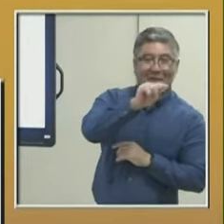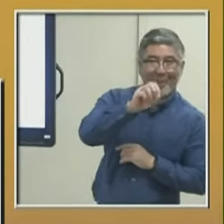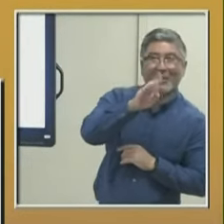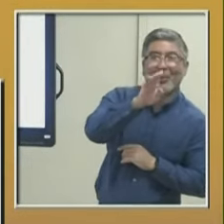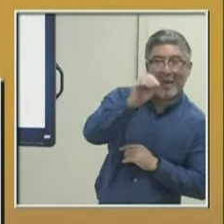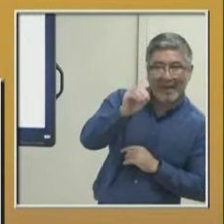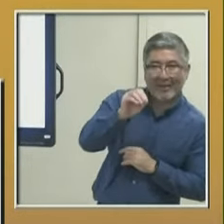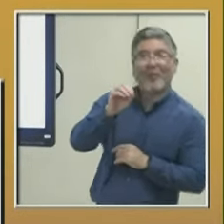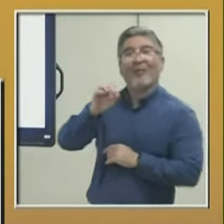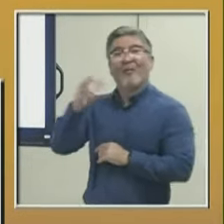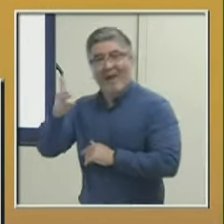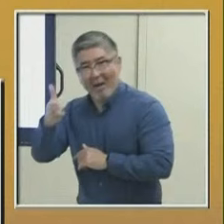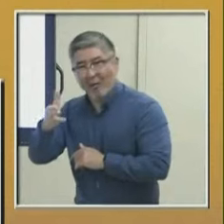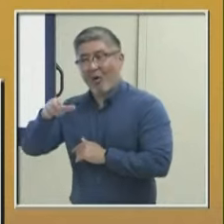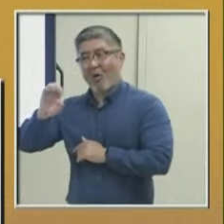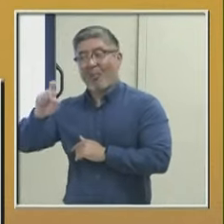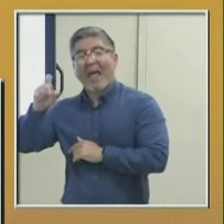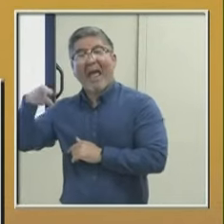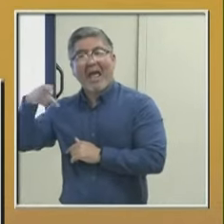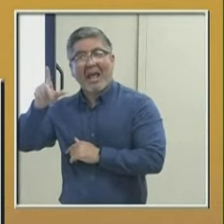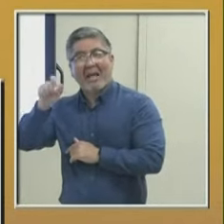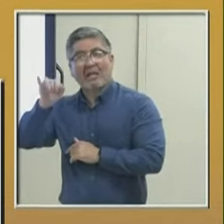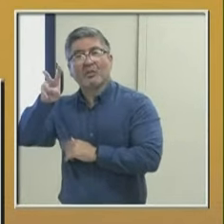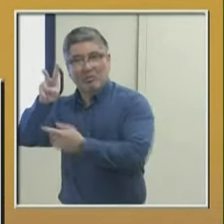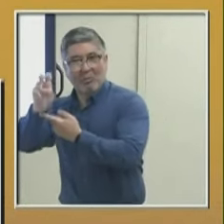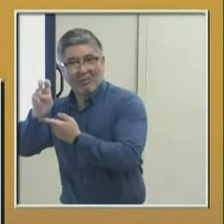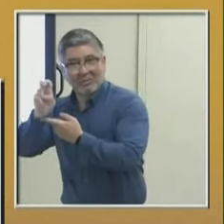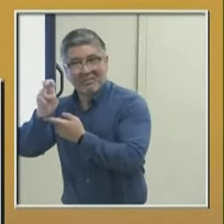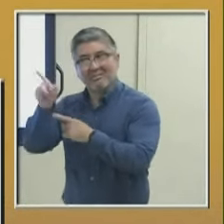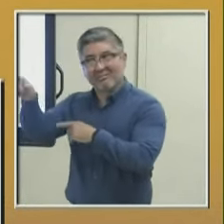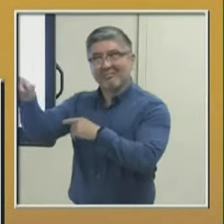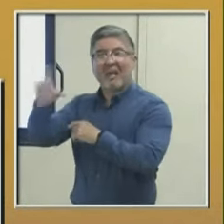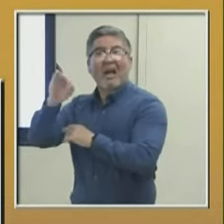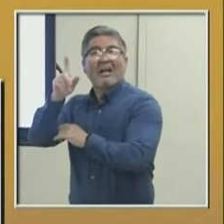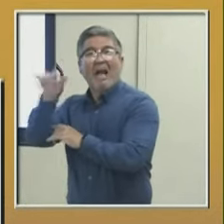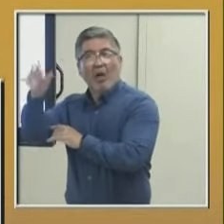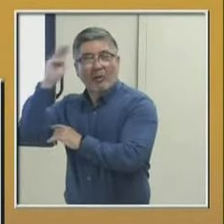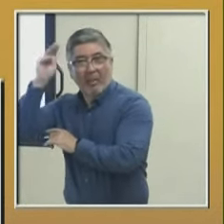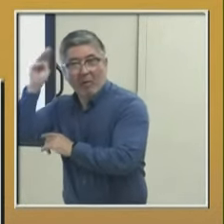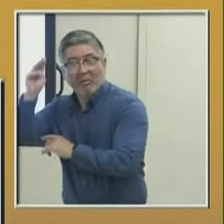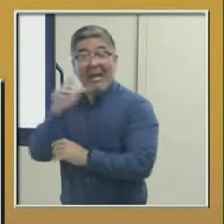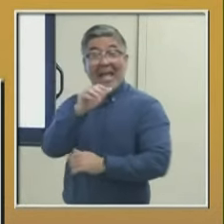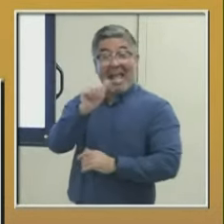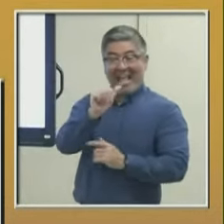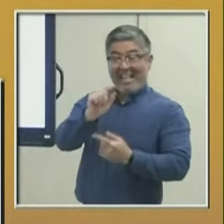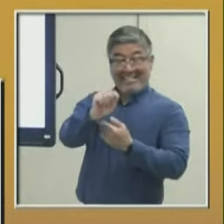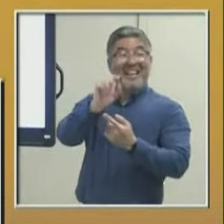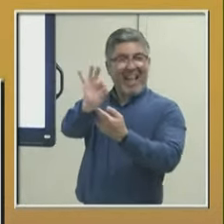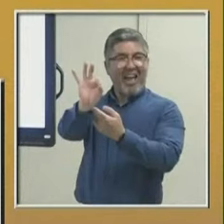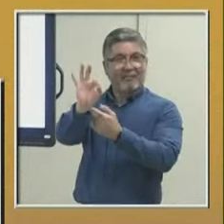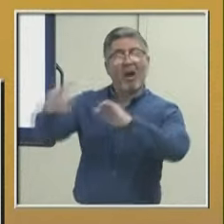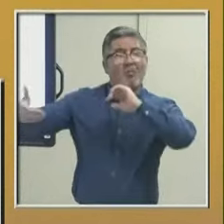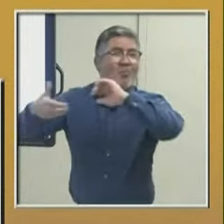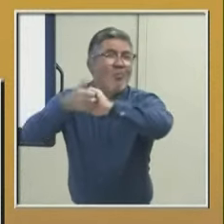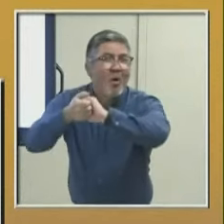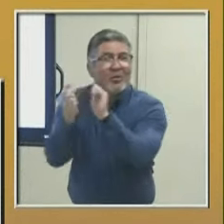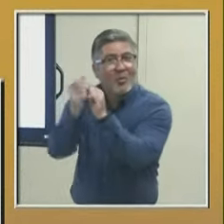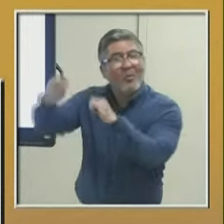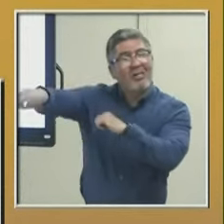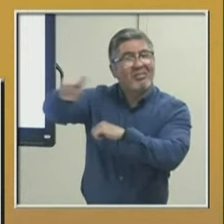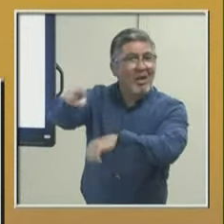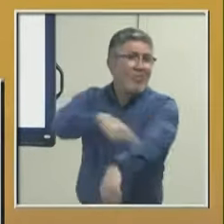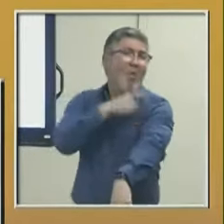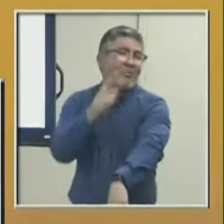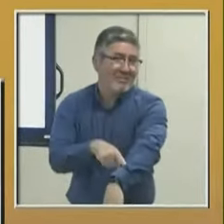County. We have a long history with ATF. We've been their partner for several